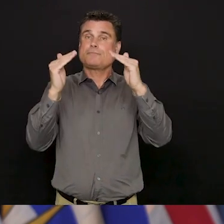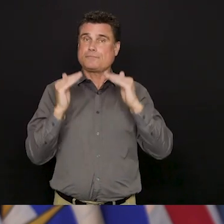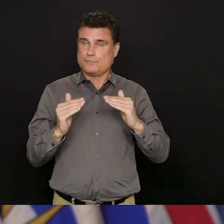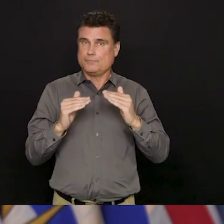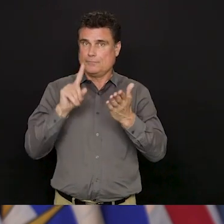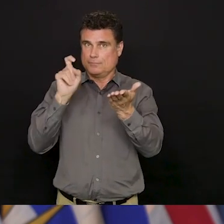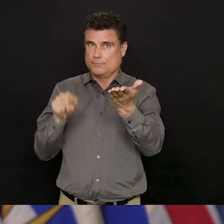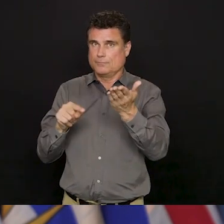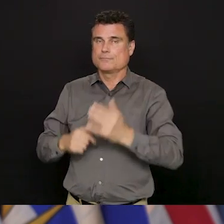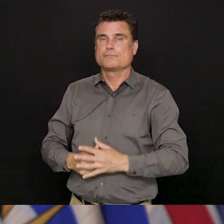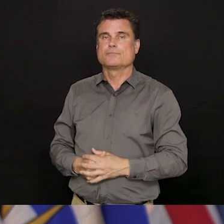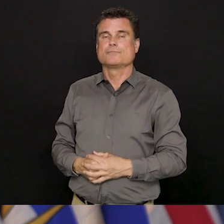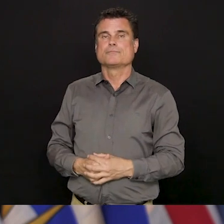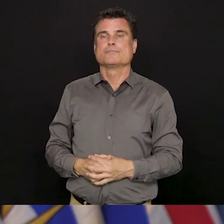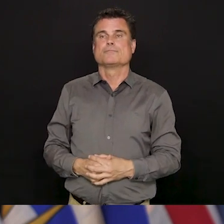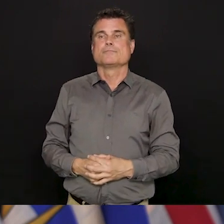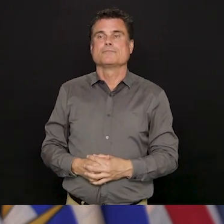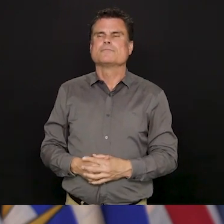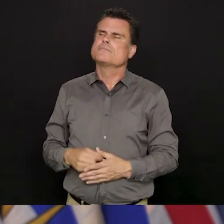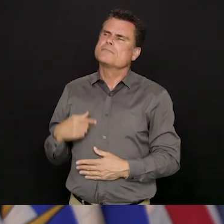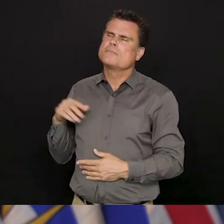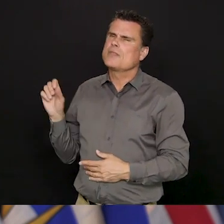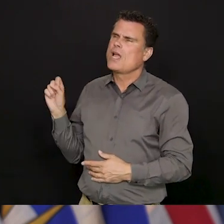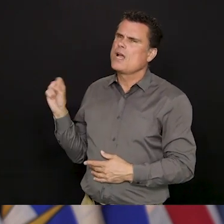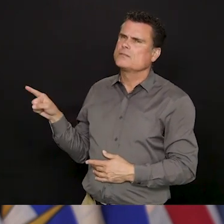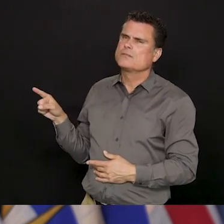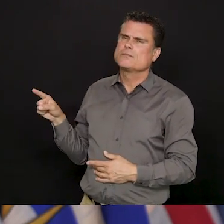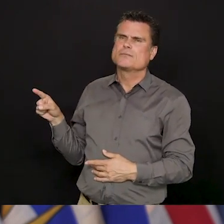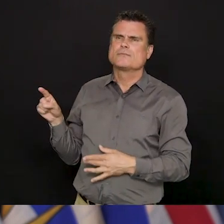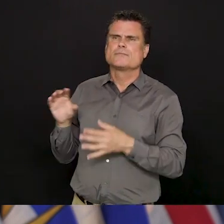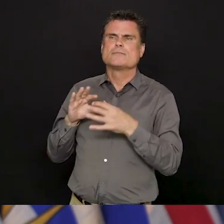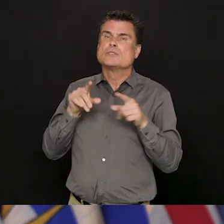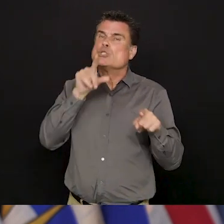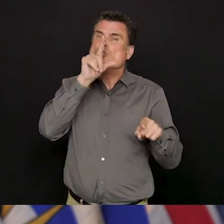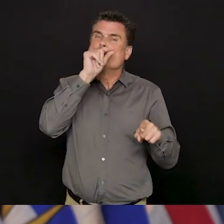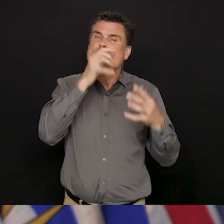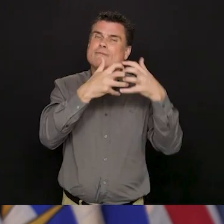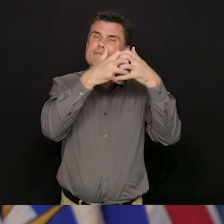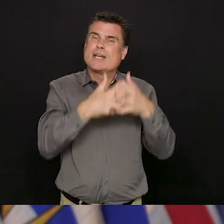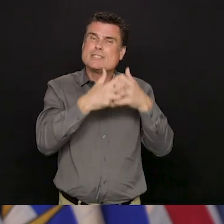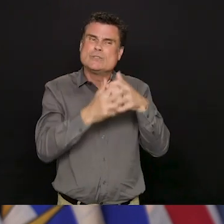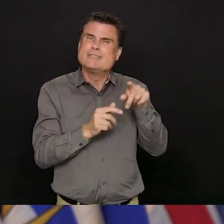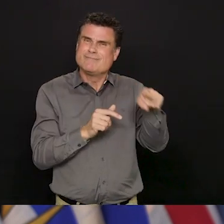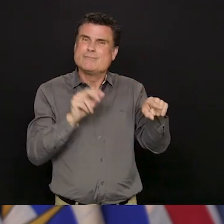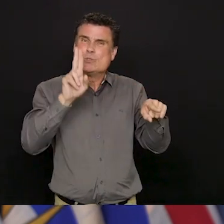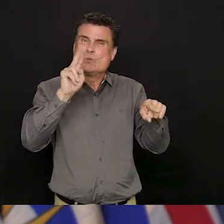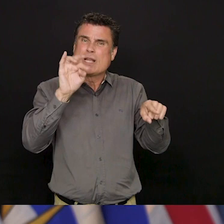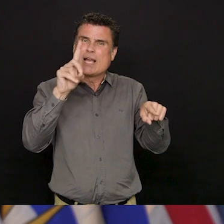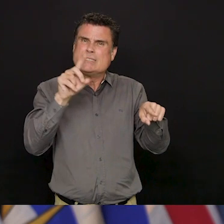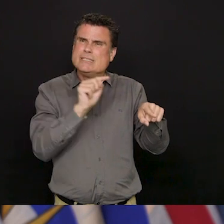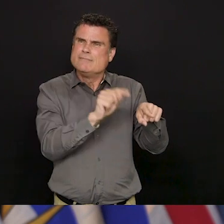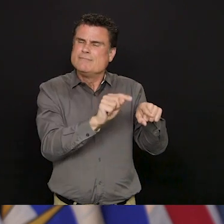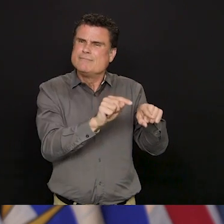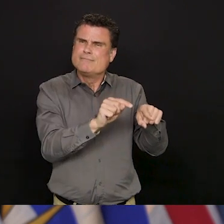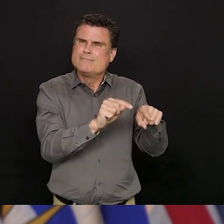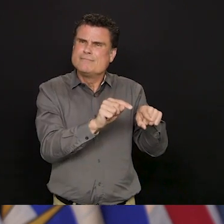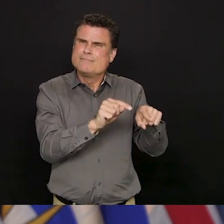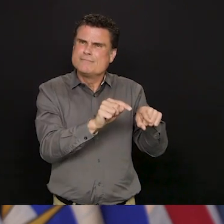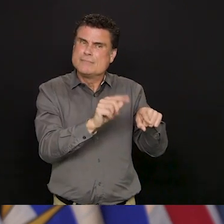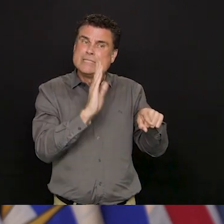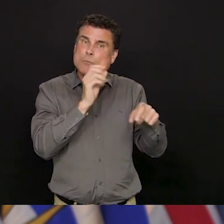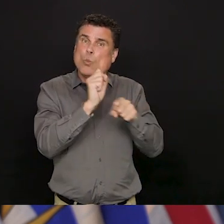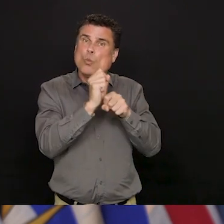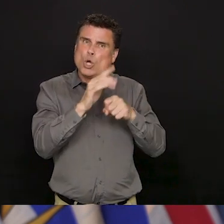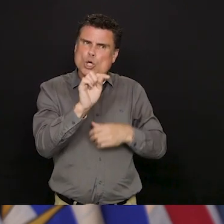Poultry. You know, we heard from the premier earlier talking about how workers were going there sick. Can you give us a sense of how the contact tracing